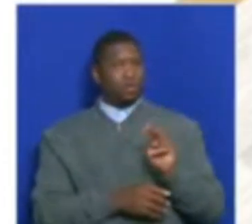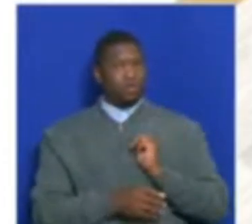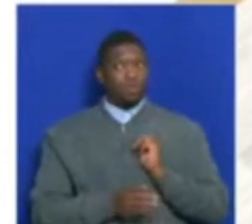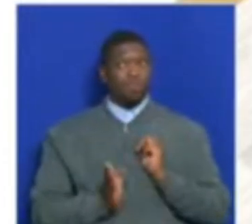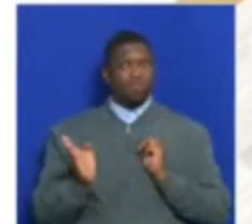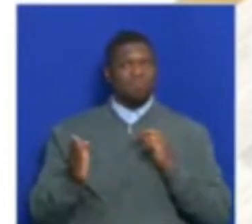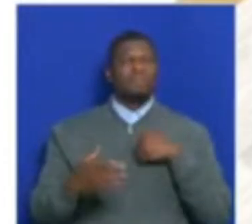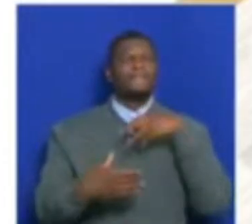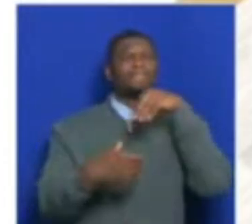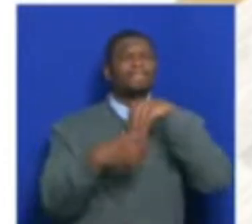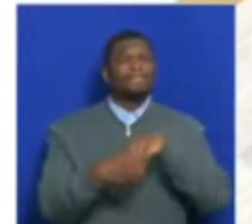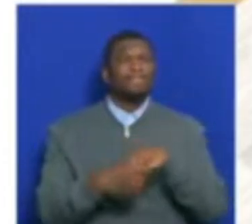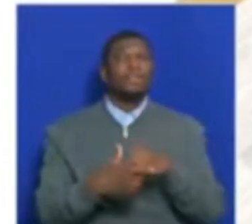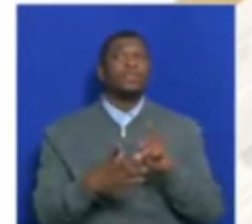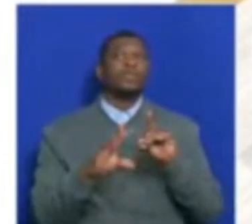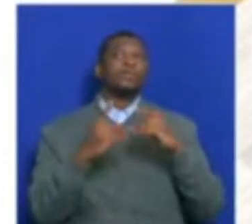till